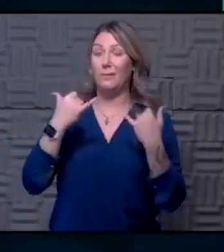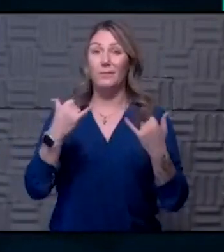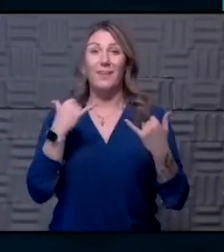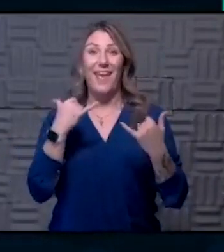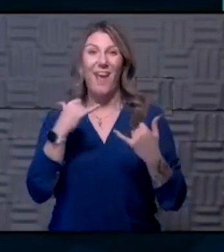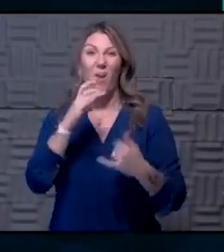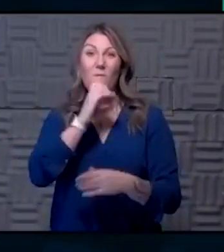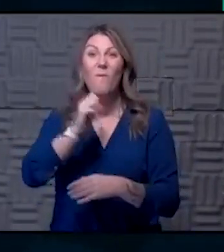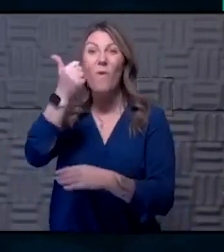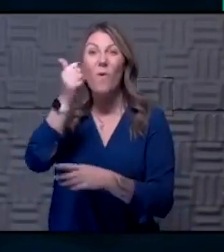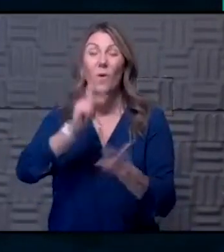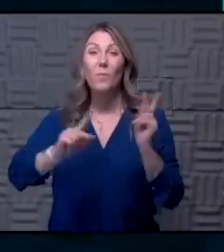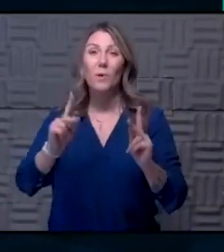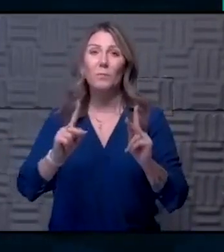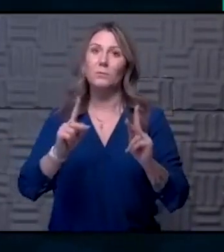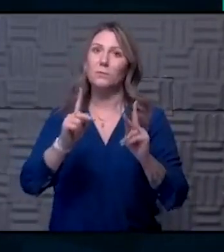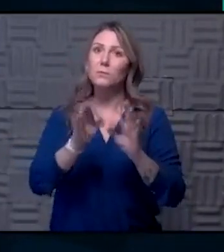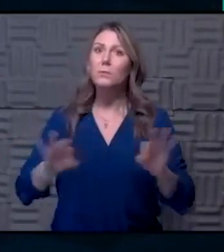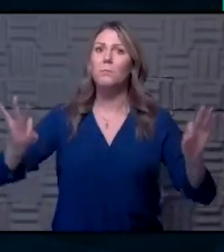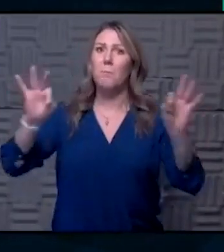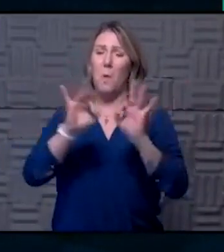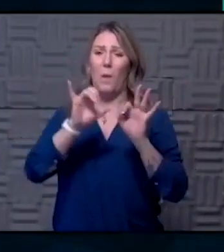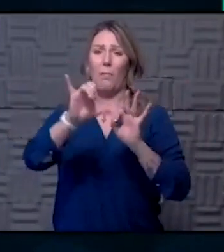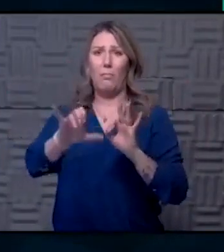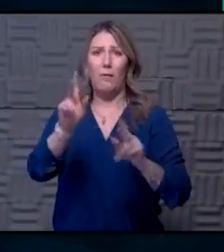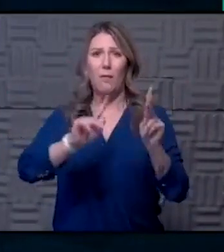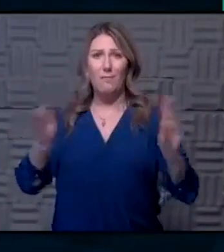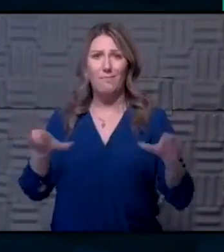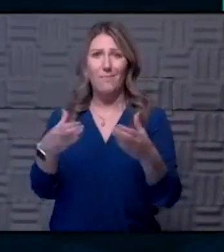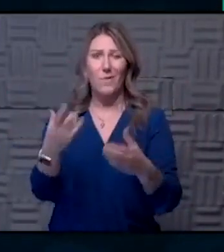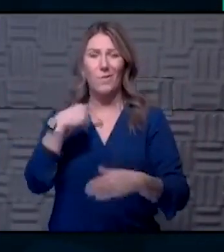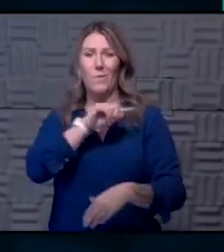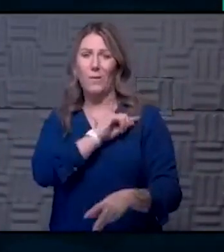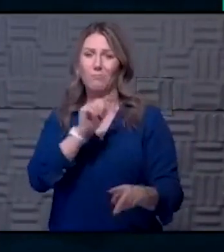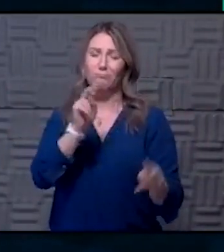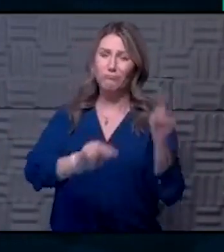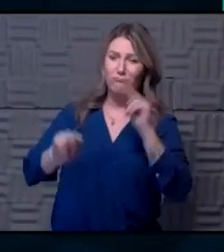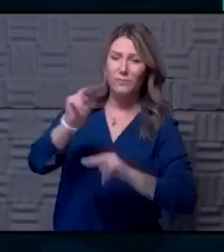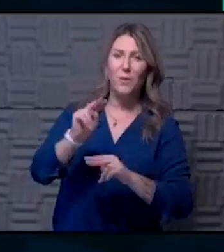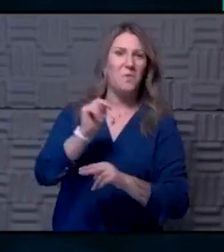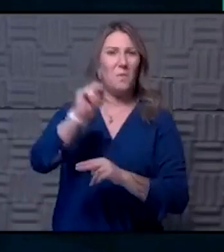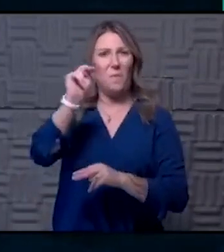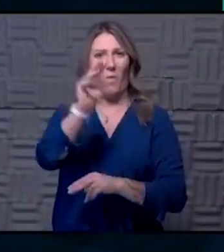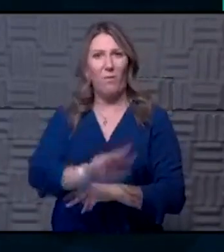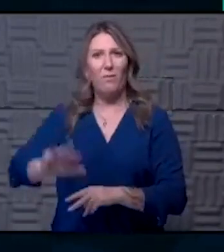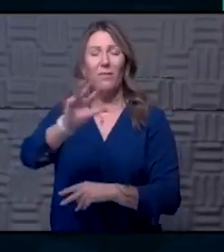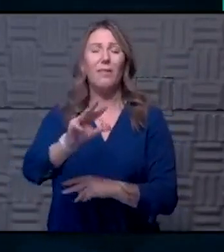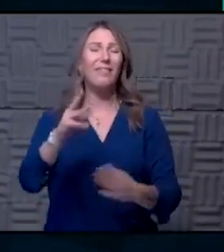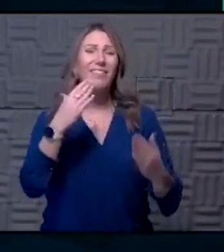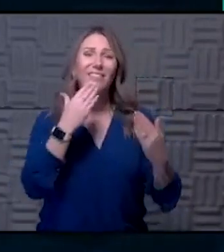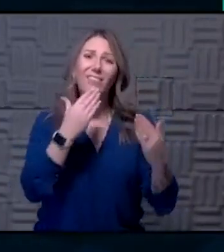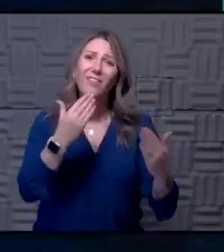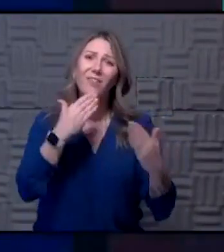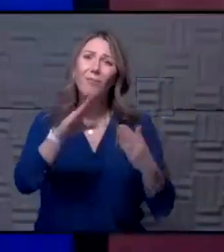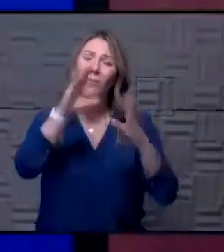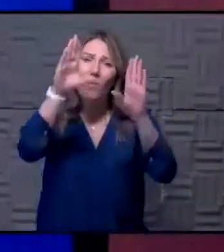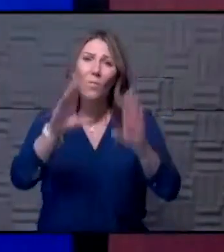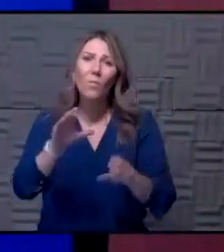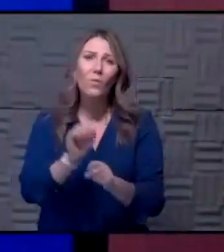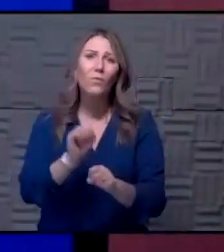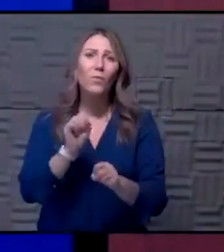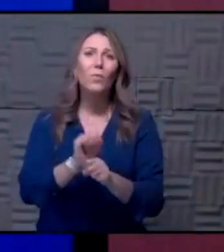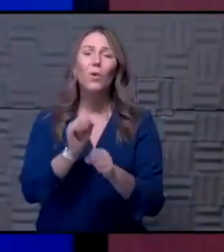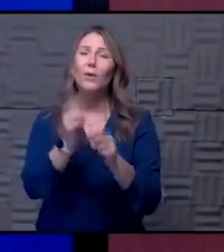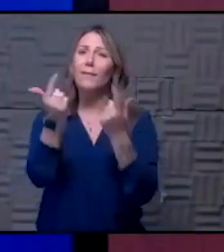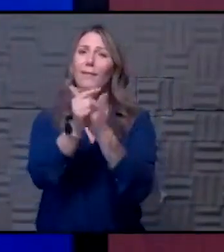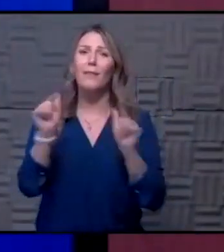to get to this population. So that's what we're looking at in the Northland. And Raghu, thank you for your great work there and at Liberty. And you've